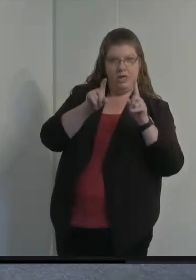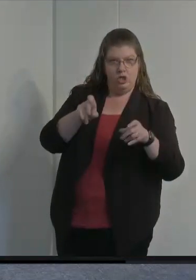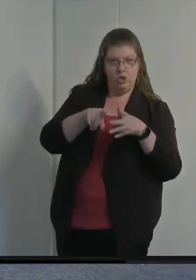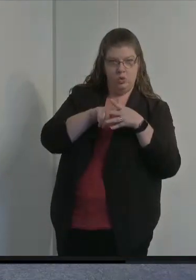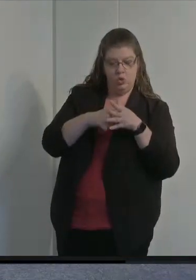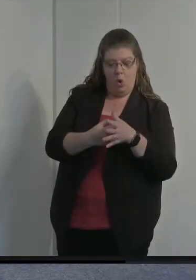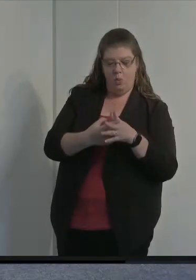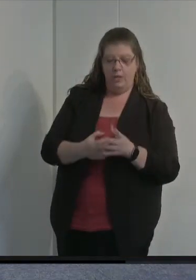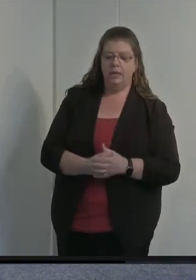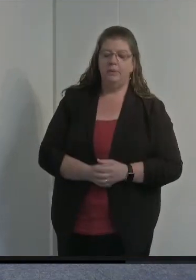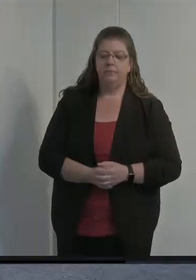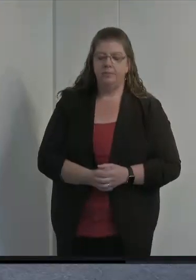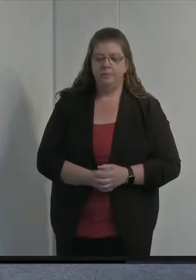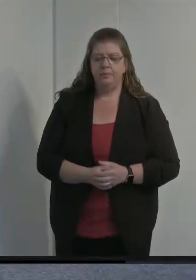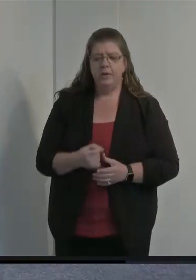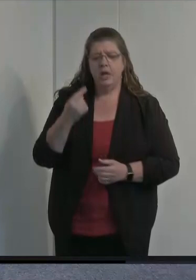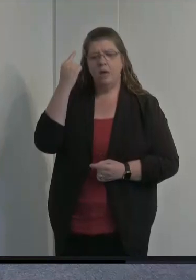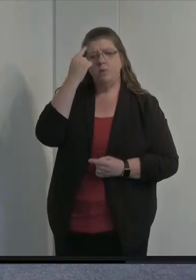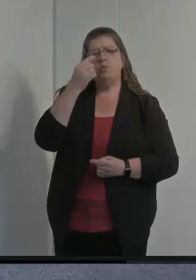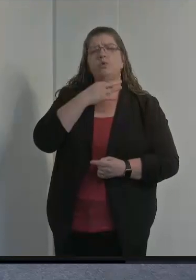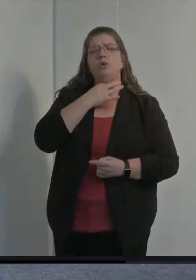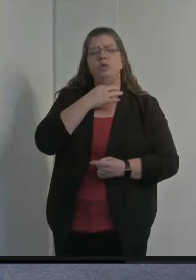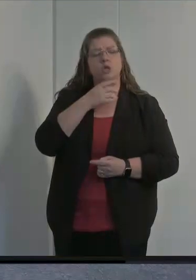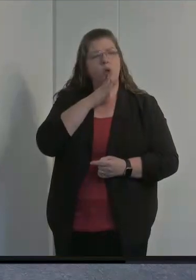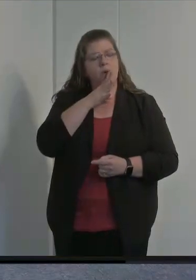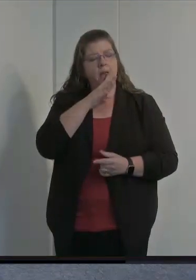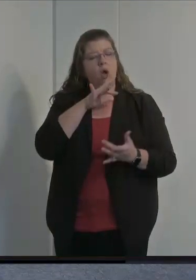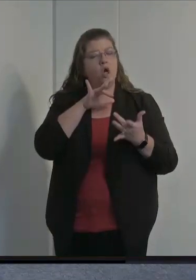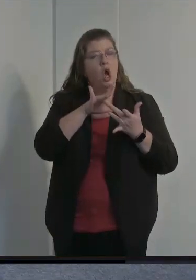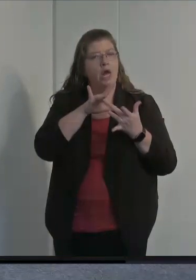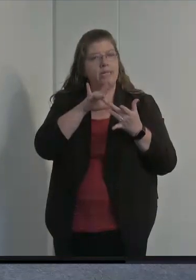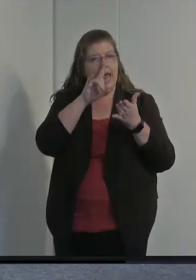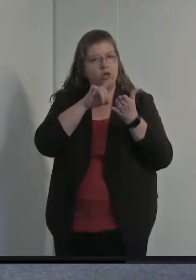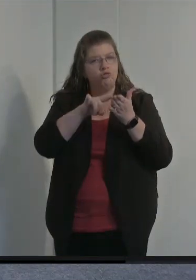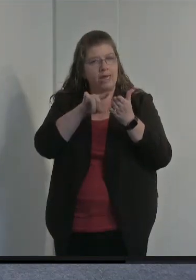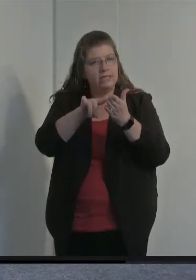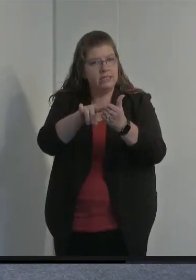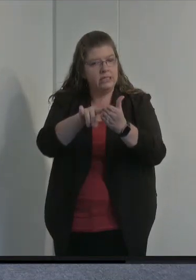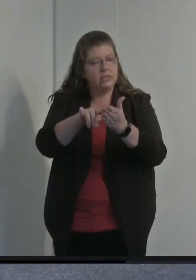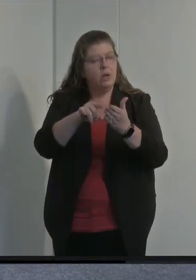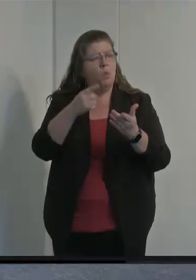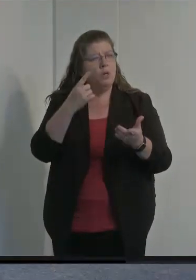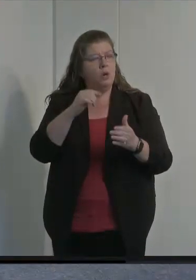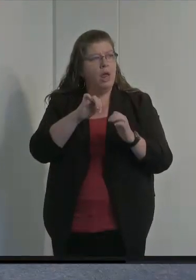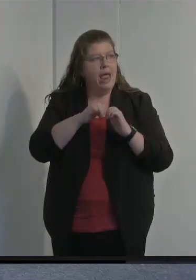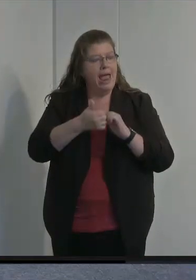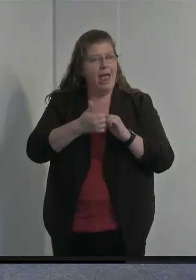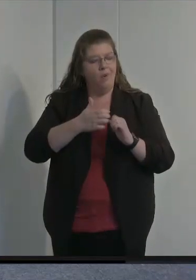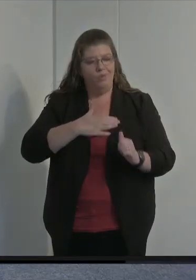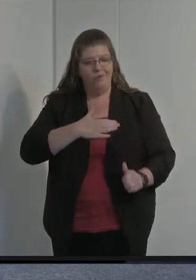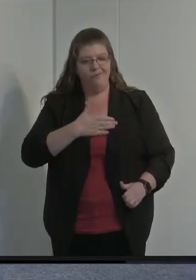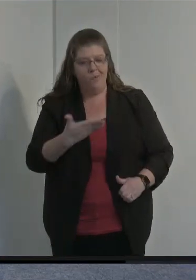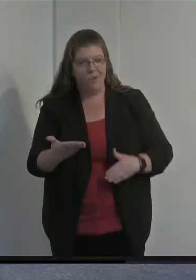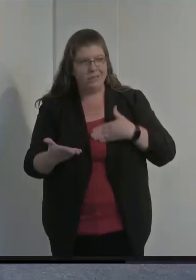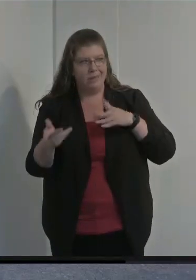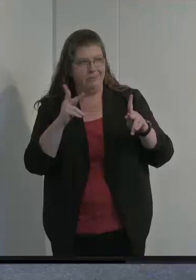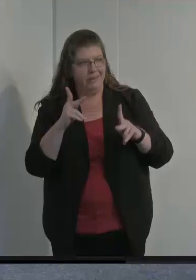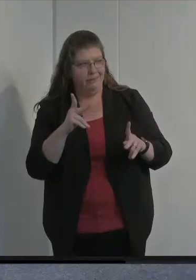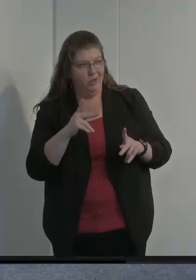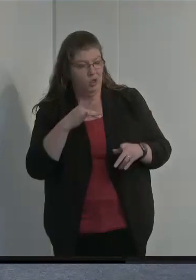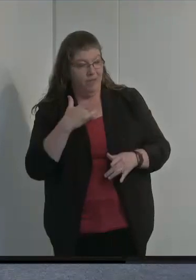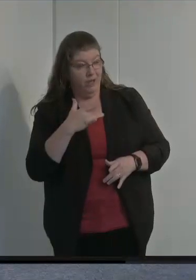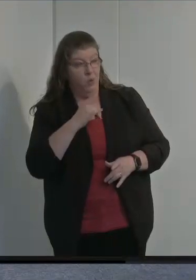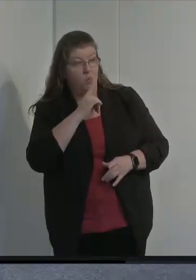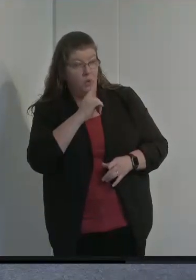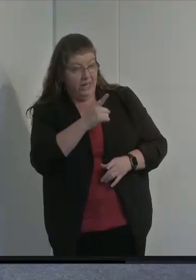with. I'm wondering, you talked about contact tracing, and I'm wondering how forthcoming people are. Do you feel like you're really